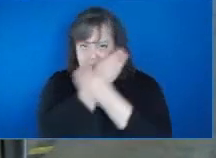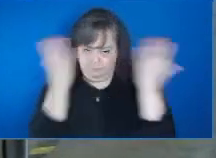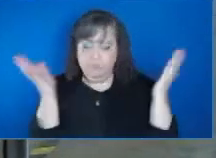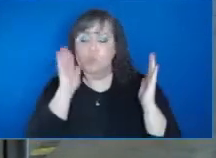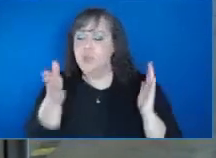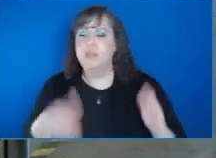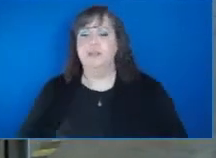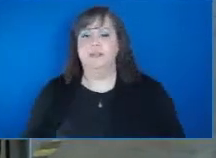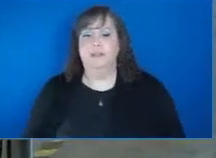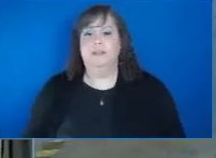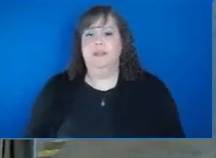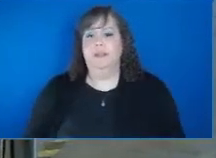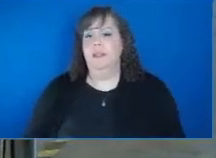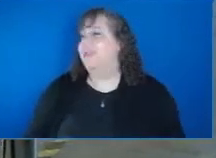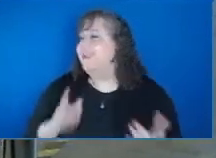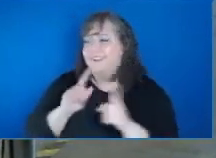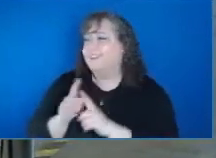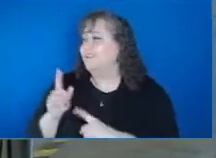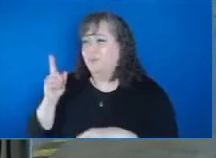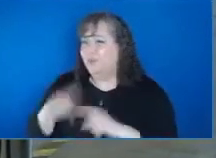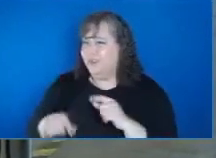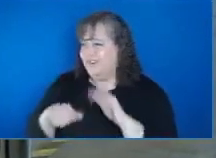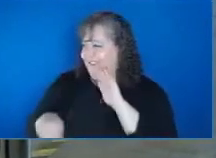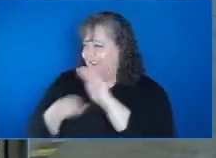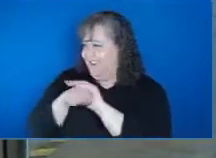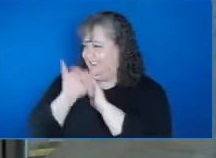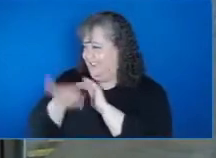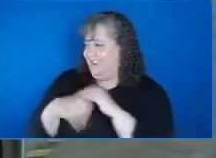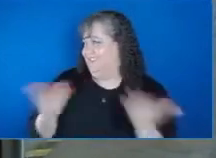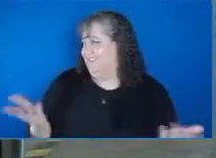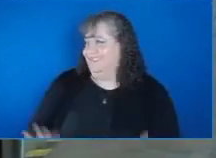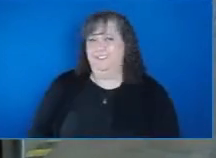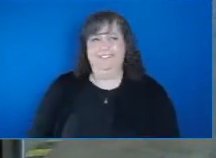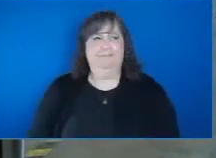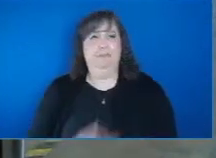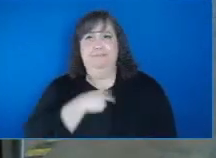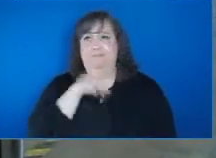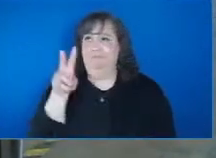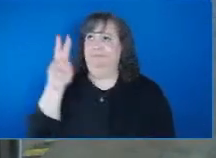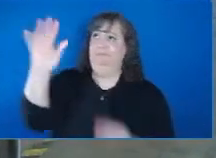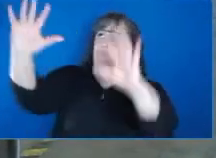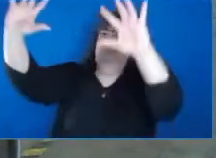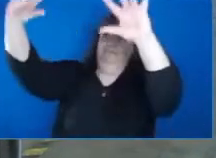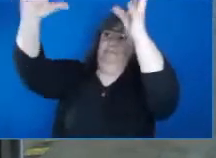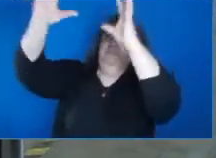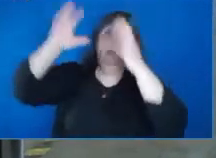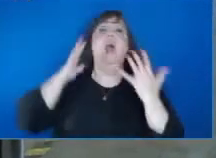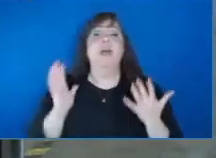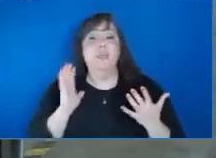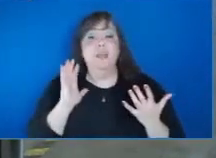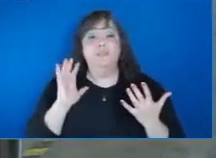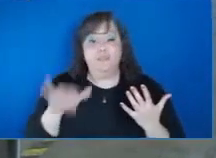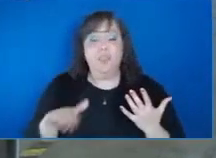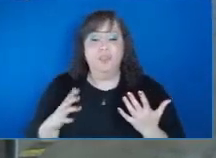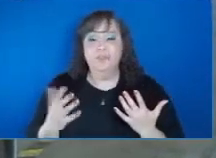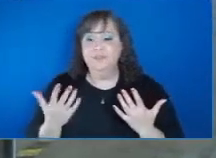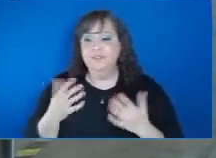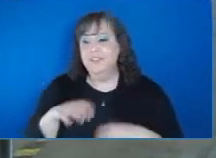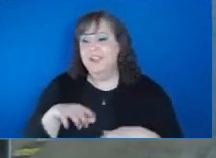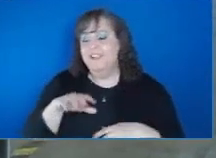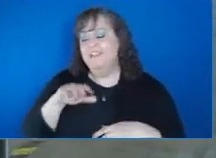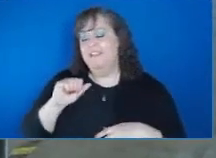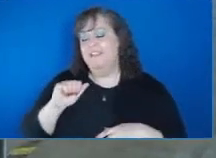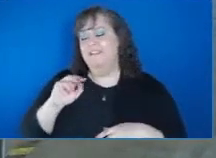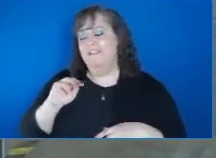it. No. No, you can't. Like any, you look up those amateur astronomers that we depend on so much to help give us more observations.